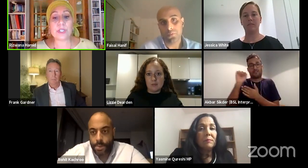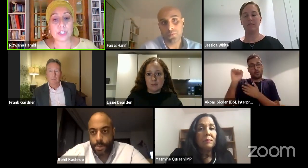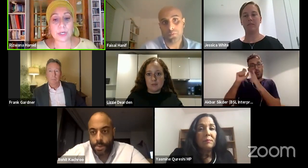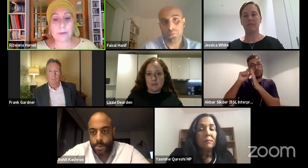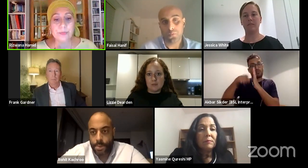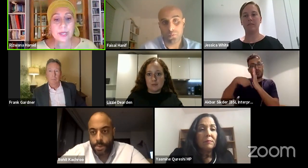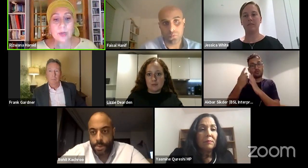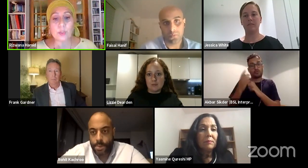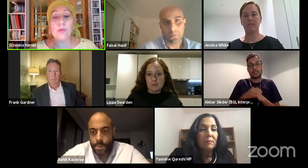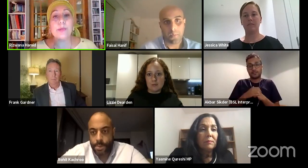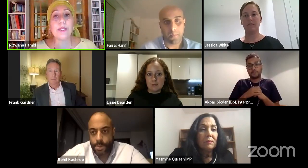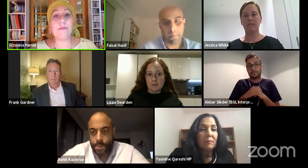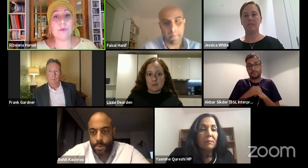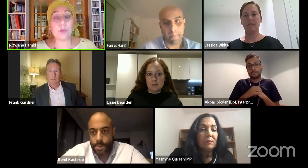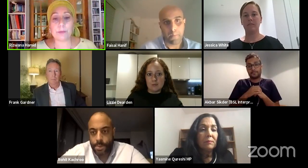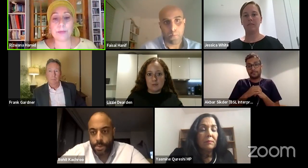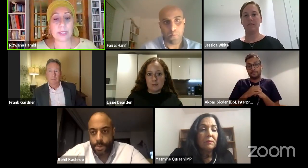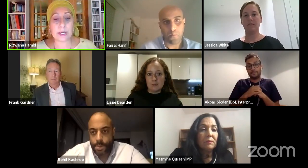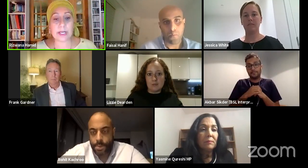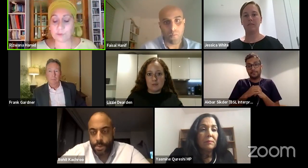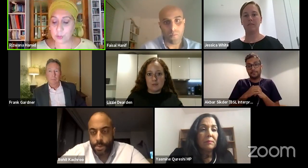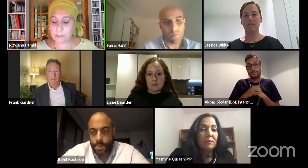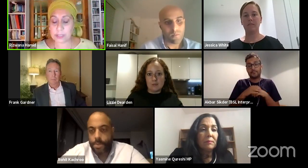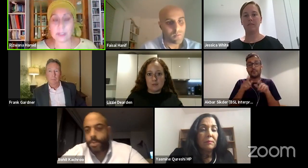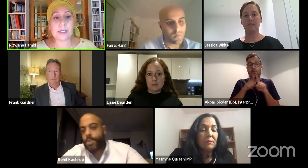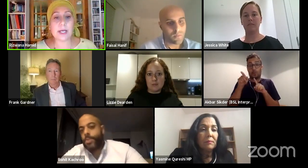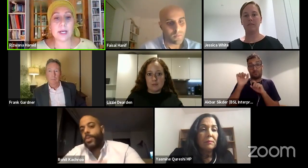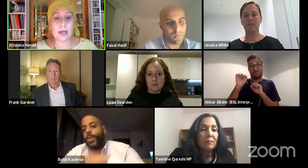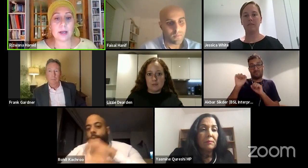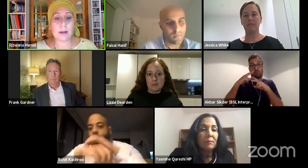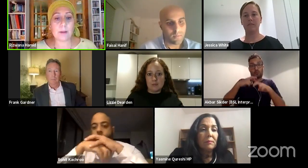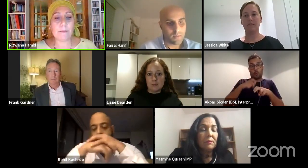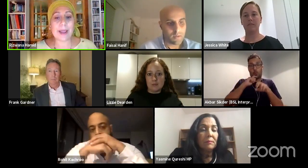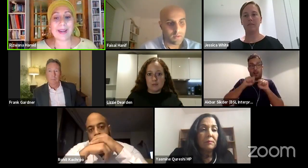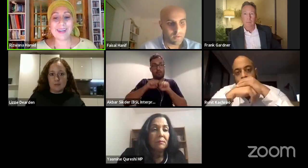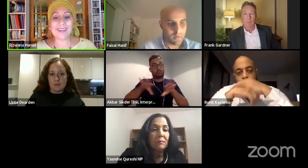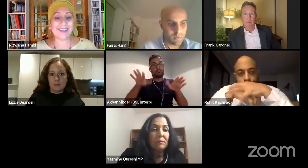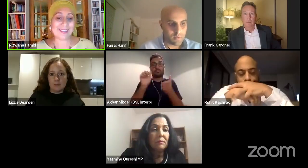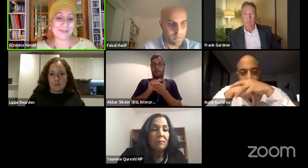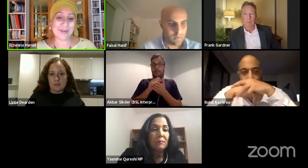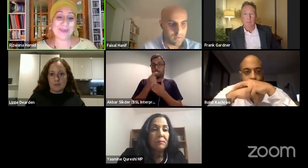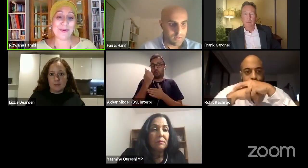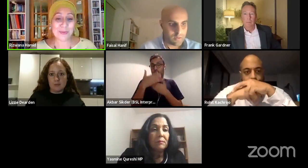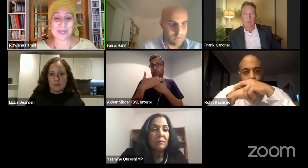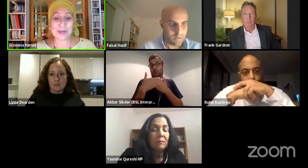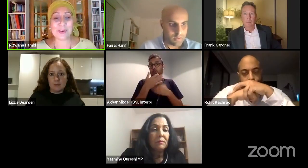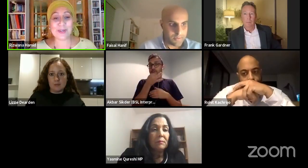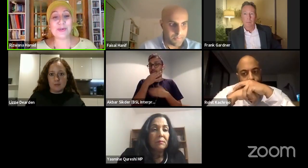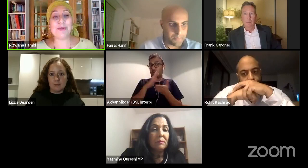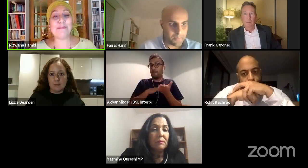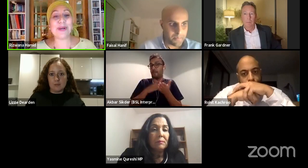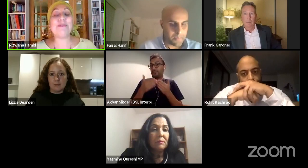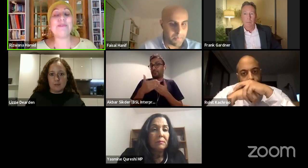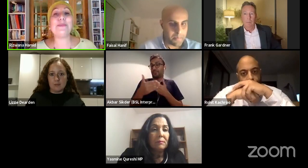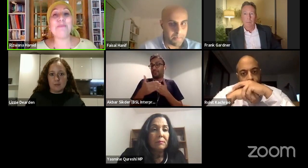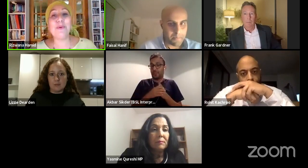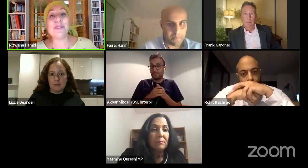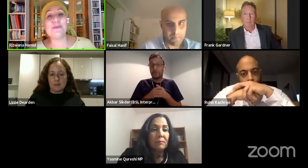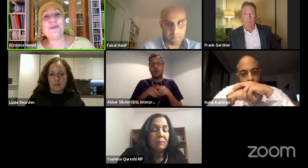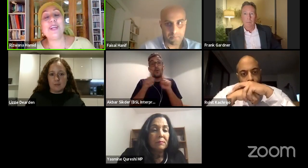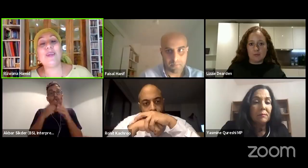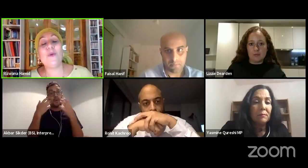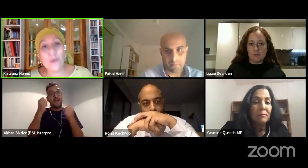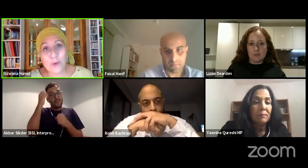research, for which will be forthcoming in the next few months. And we also are joined by Professor